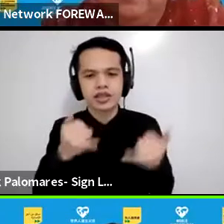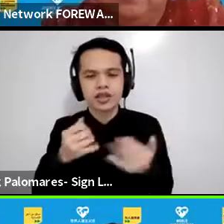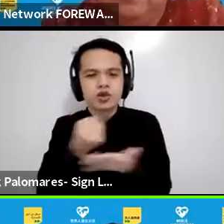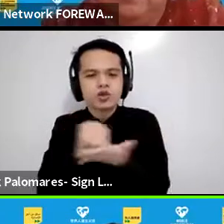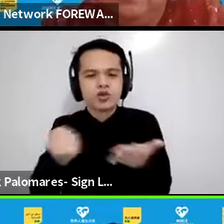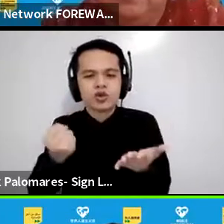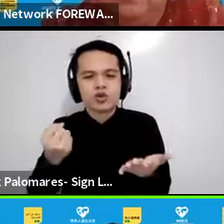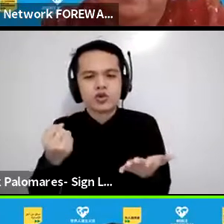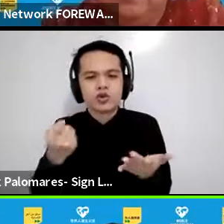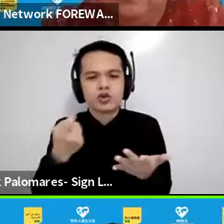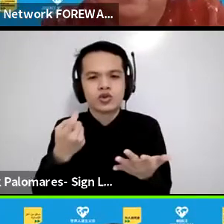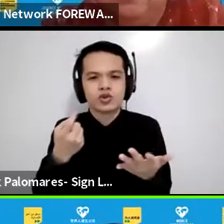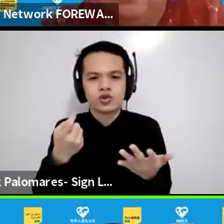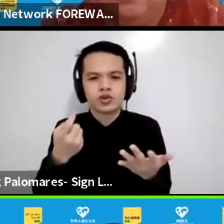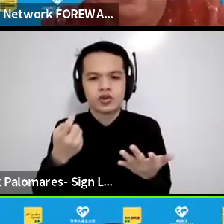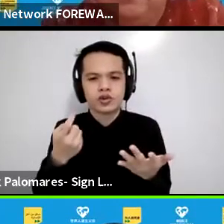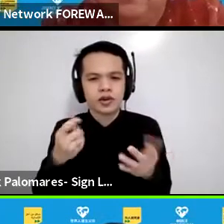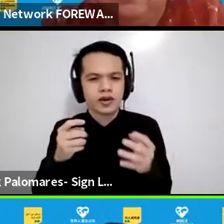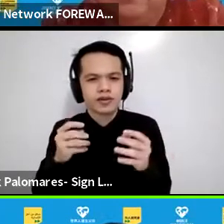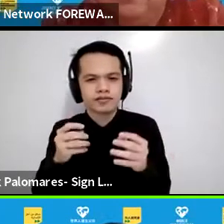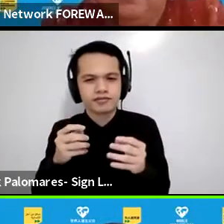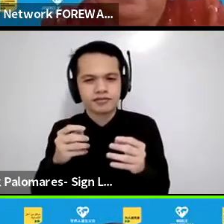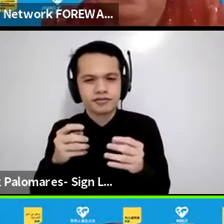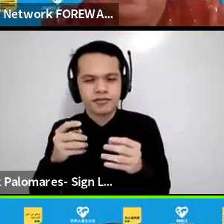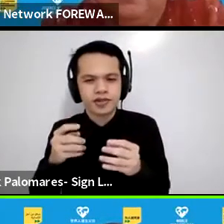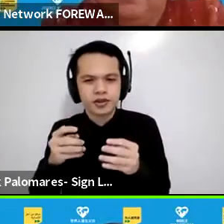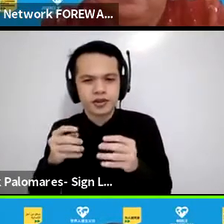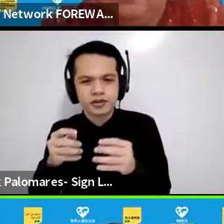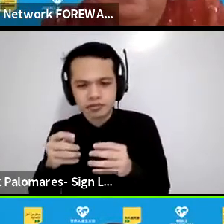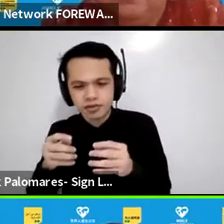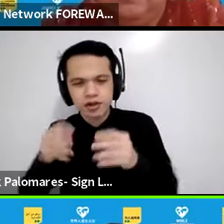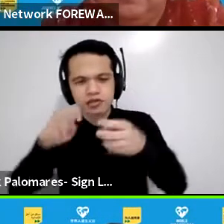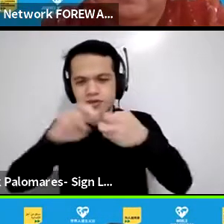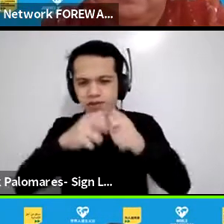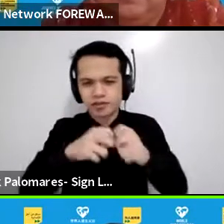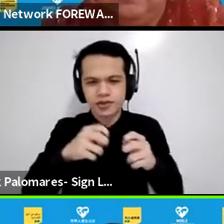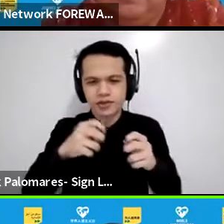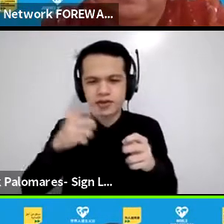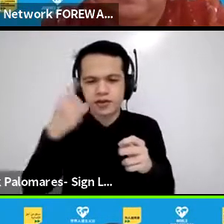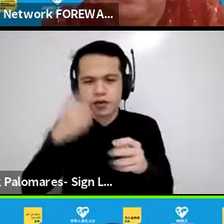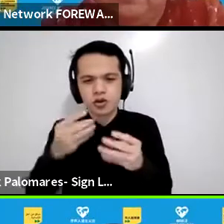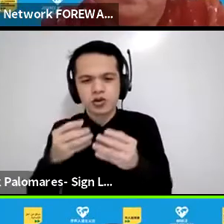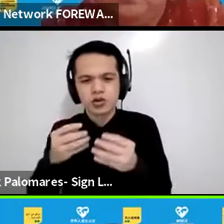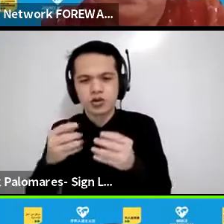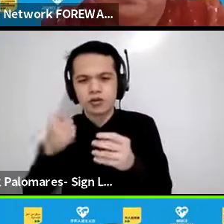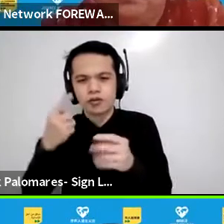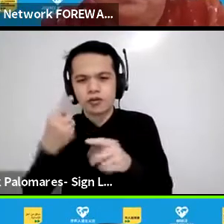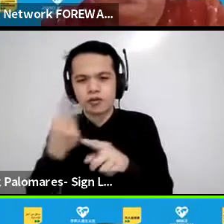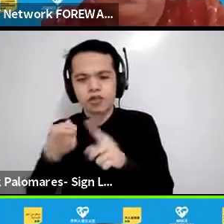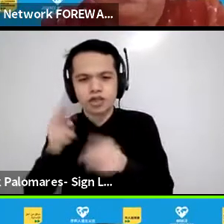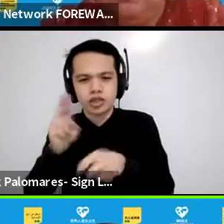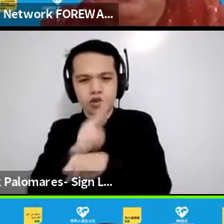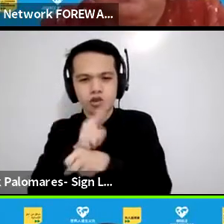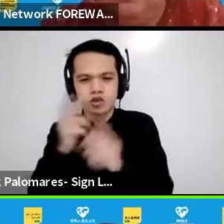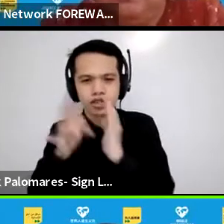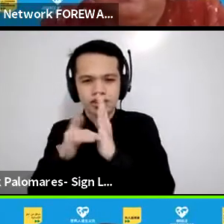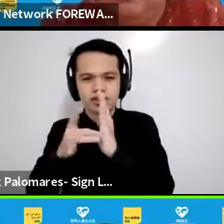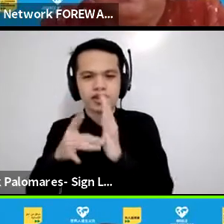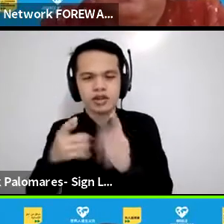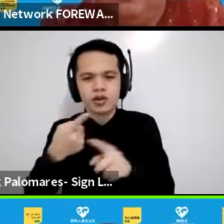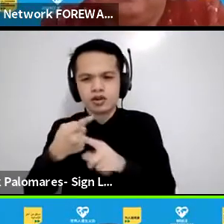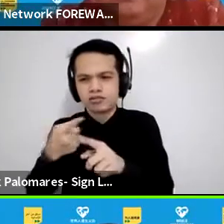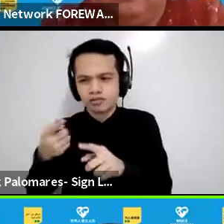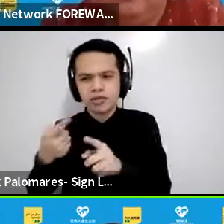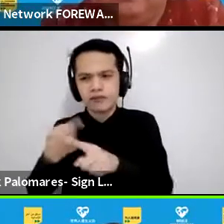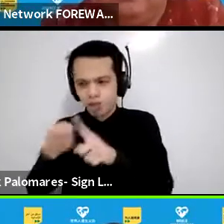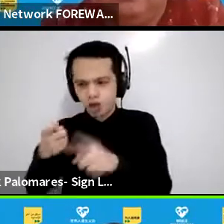of not just the problems, but some of the solutions through their use of innovation. A lot of the innovations come from the private